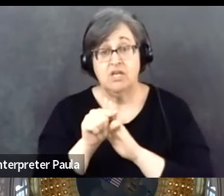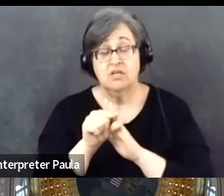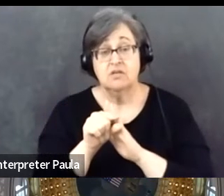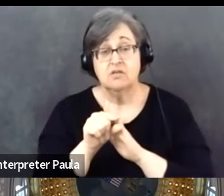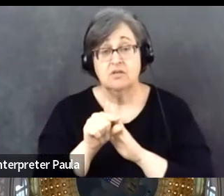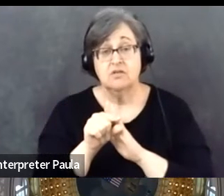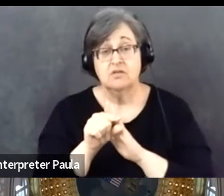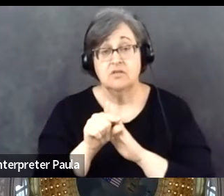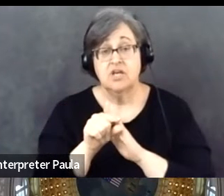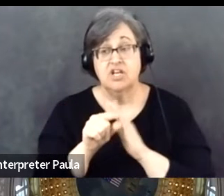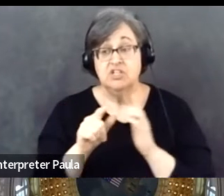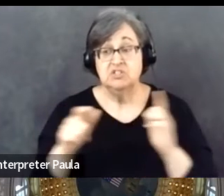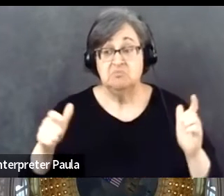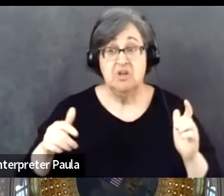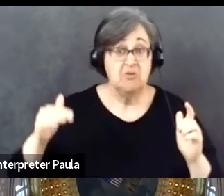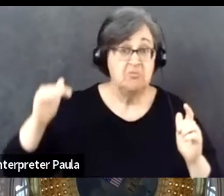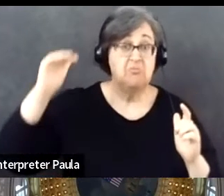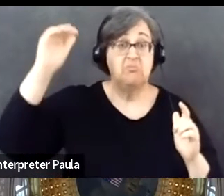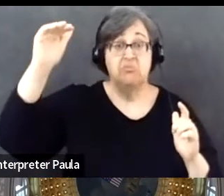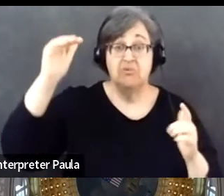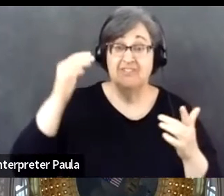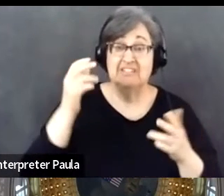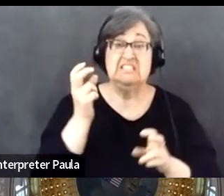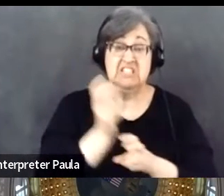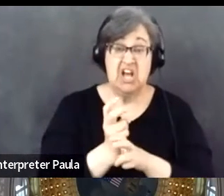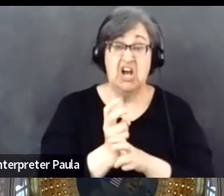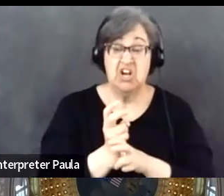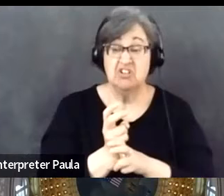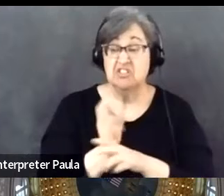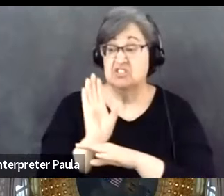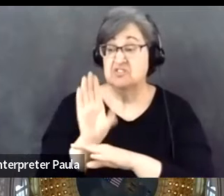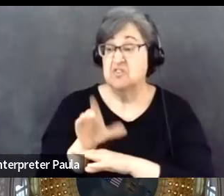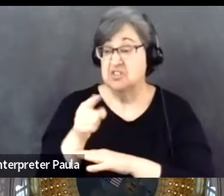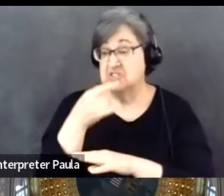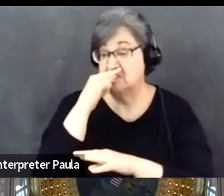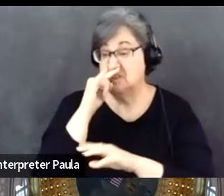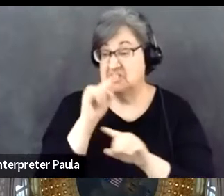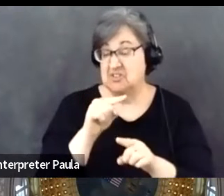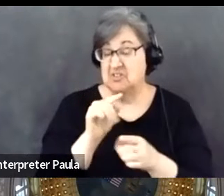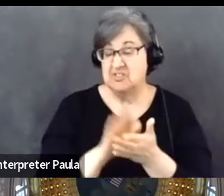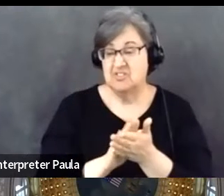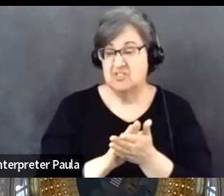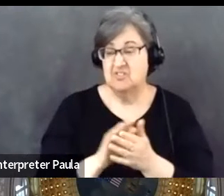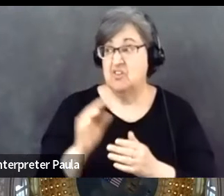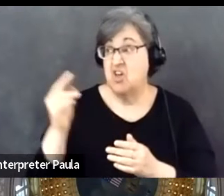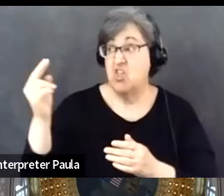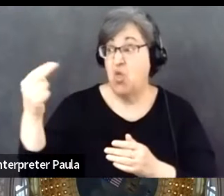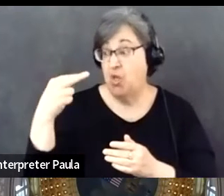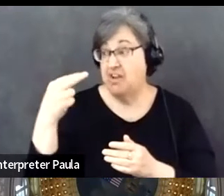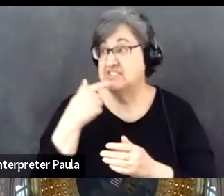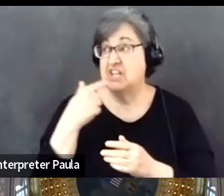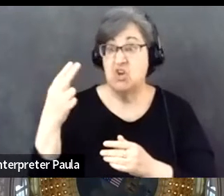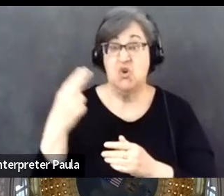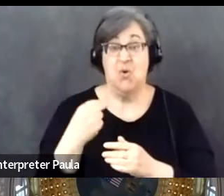twice your size, could be difficult getting your child to go to school, and they're looking at you and saying, no way.